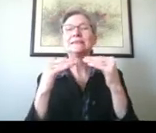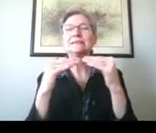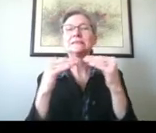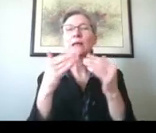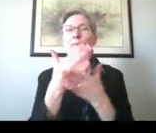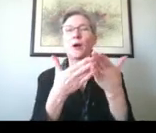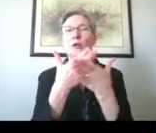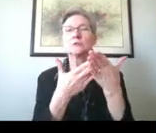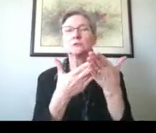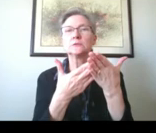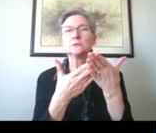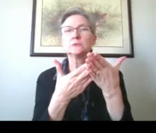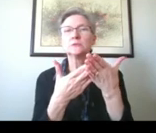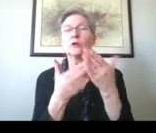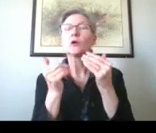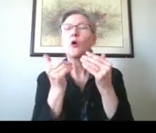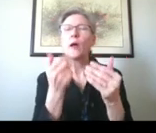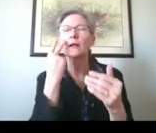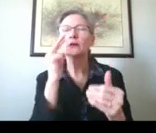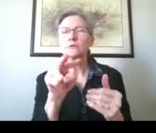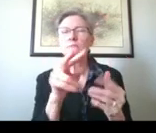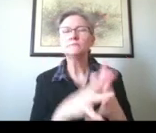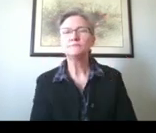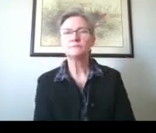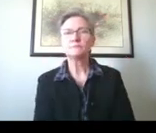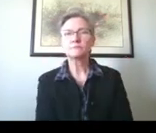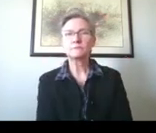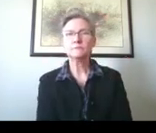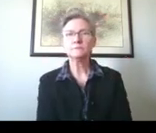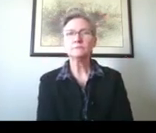parts. Okay, so I'm going to give you a second to take a look.